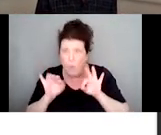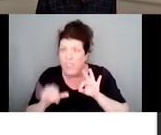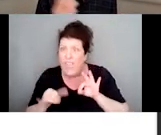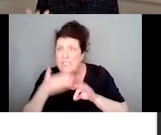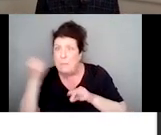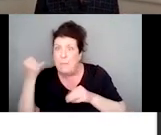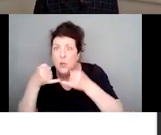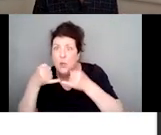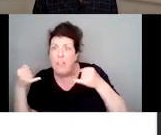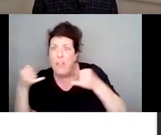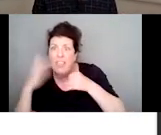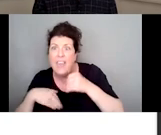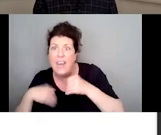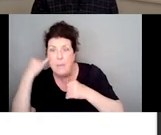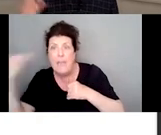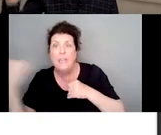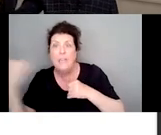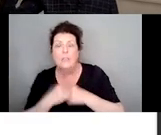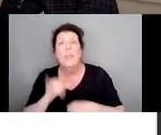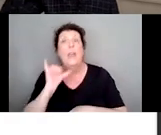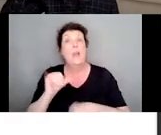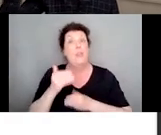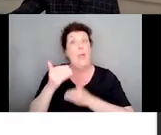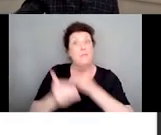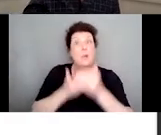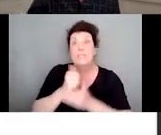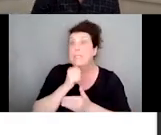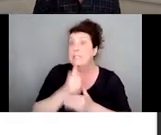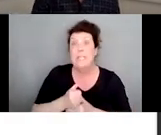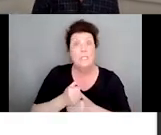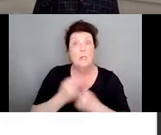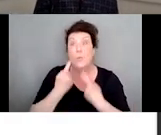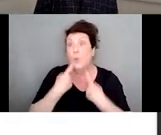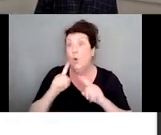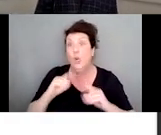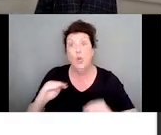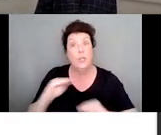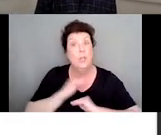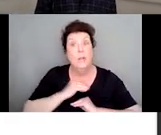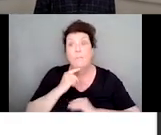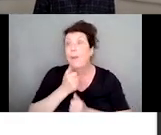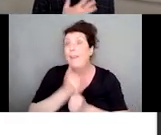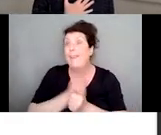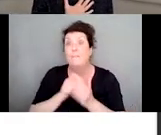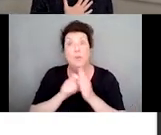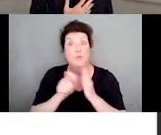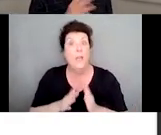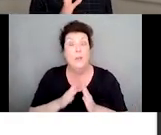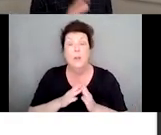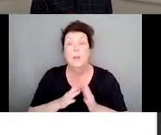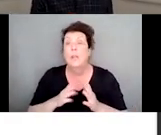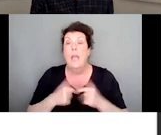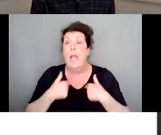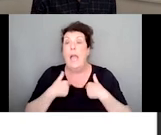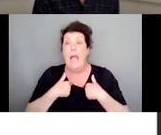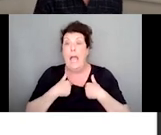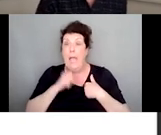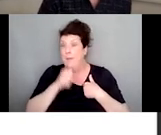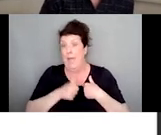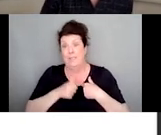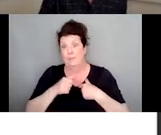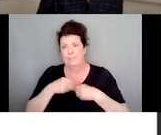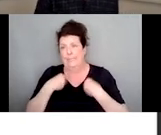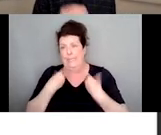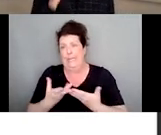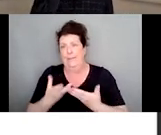doesn't work for every writer. And I always think whatever gets you to the end of the script is the right, is the right way. I'm not, I'm not a guy that's going to give any writing advice. Cause I've